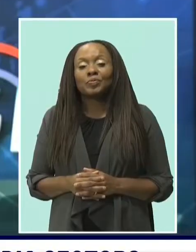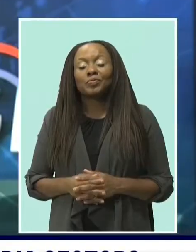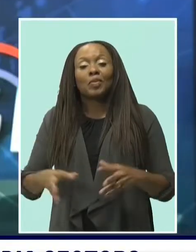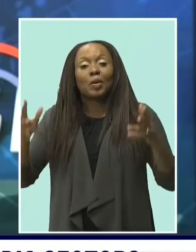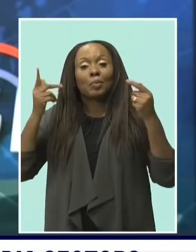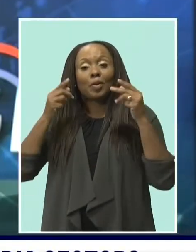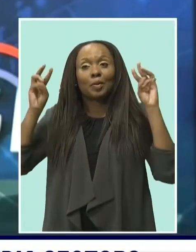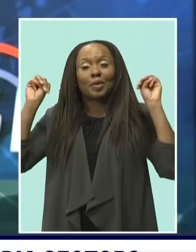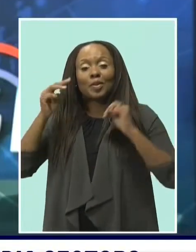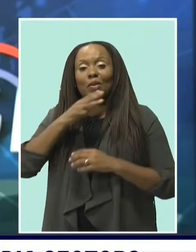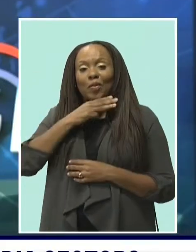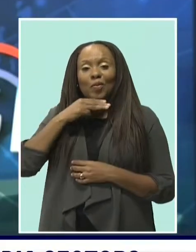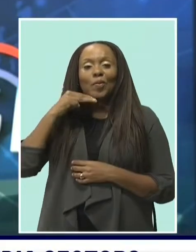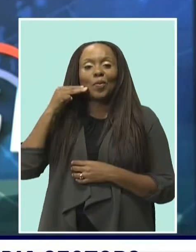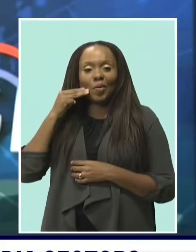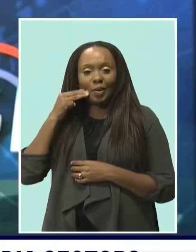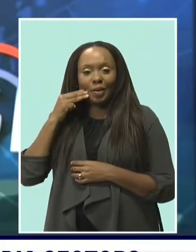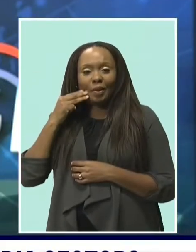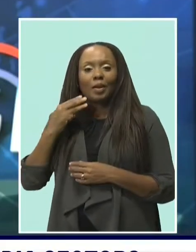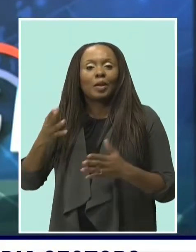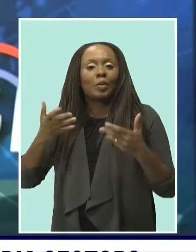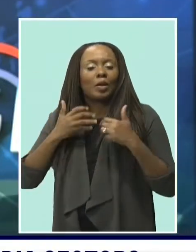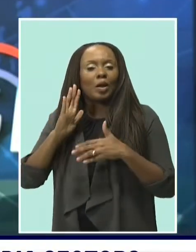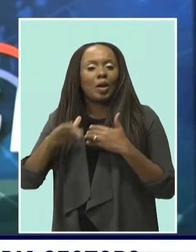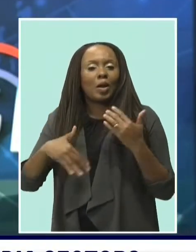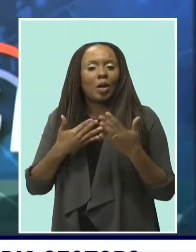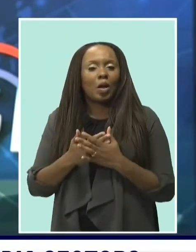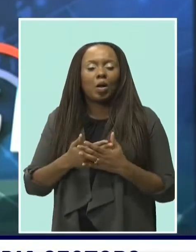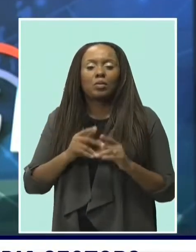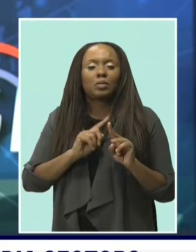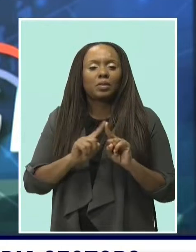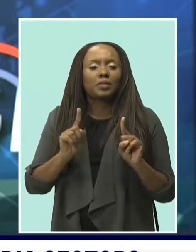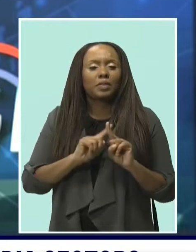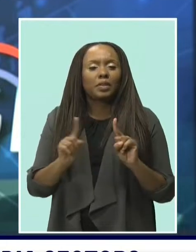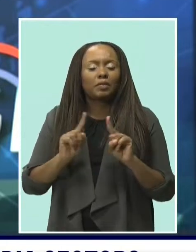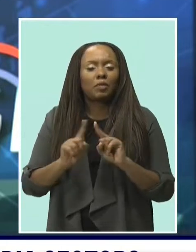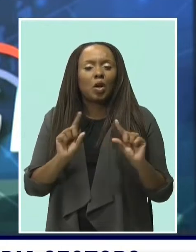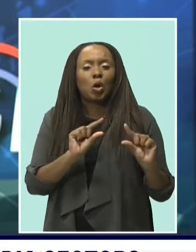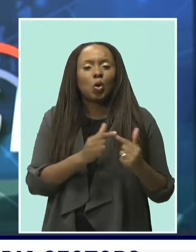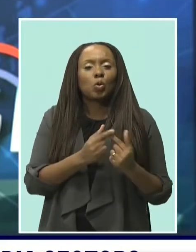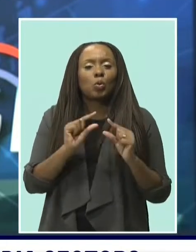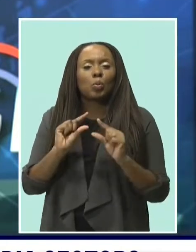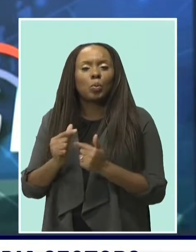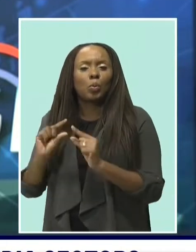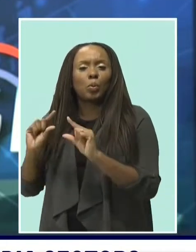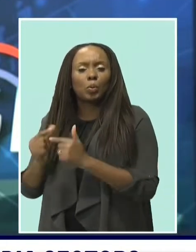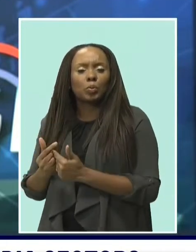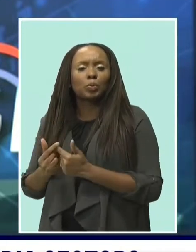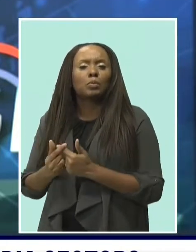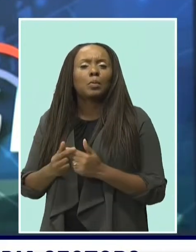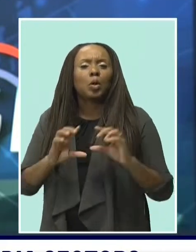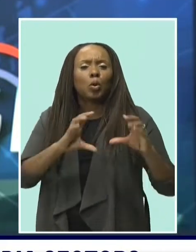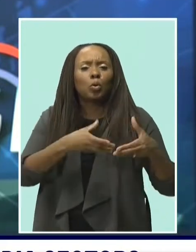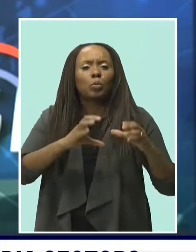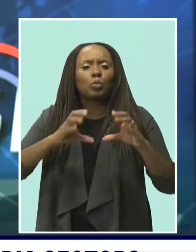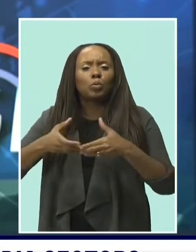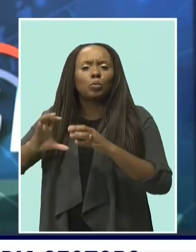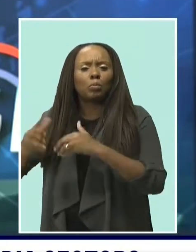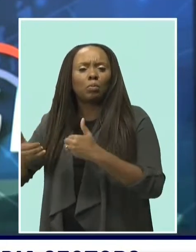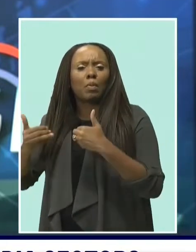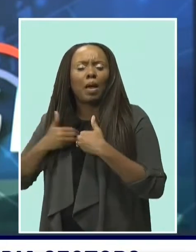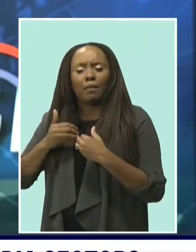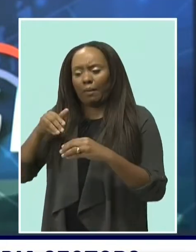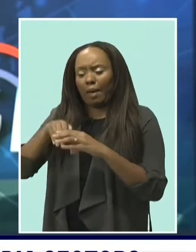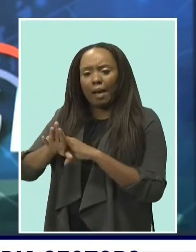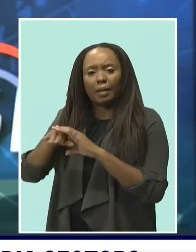Prime Minister Mia Mottley has renewed her call for all groupings in society to have access to technological devices. In delivering the keynote